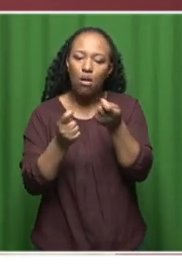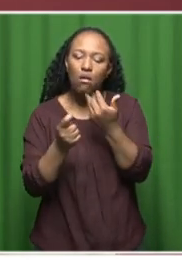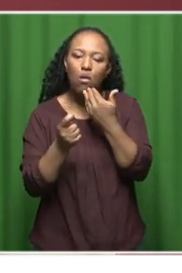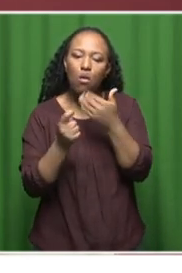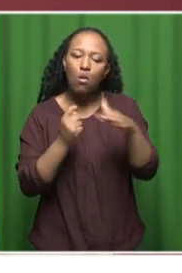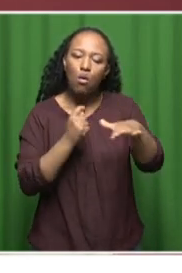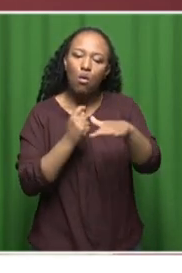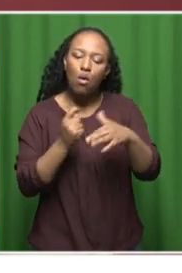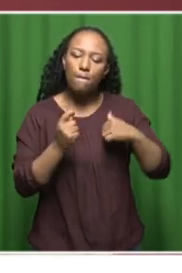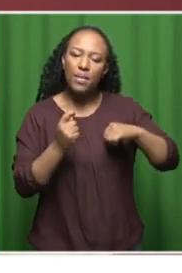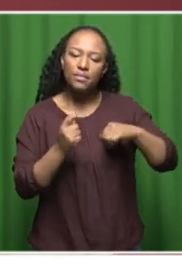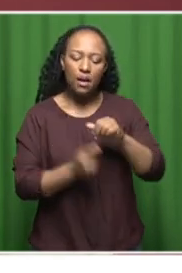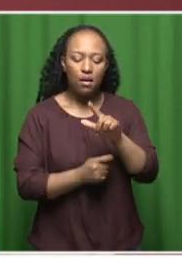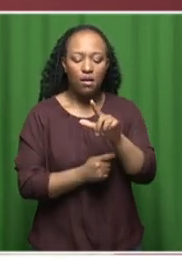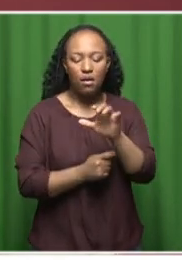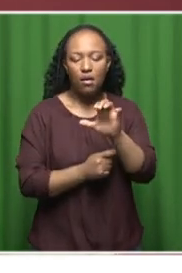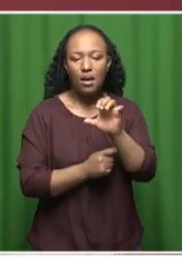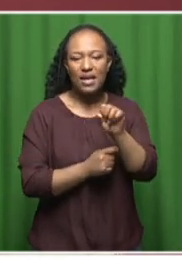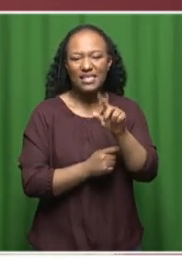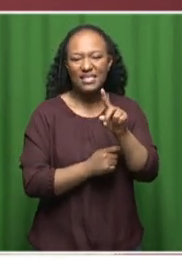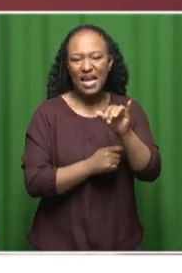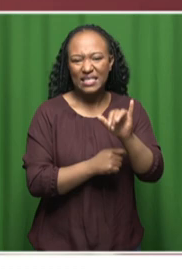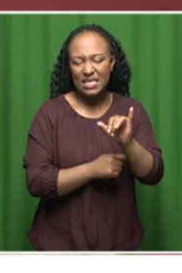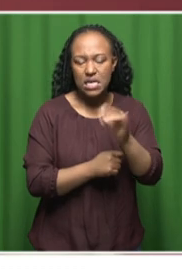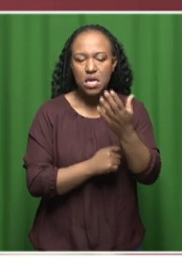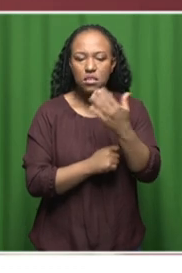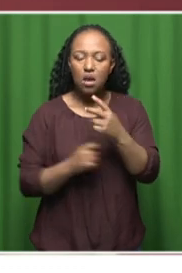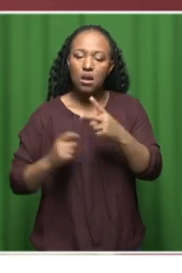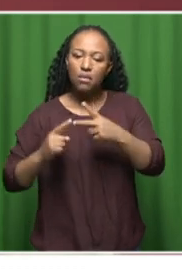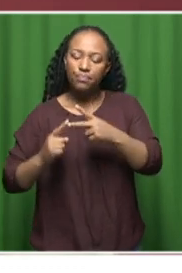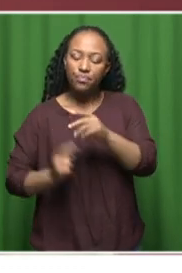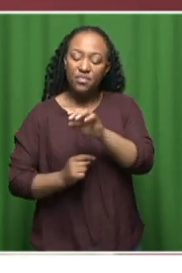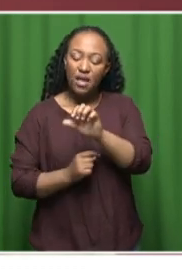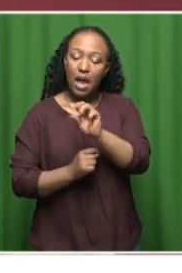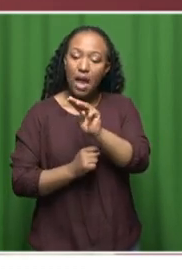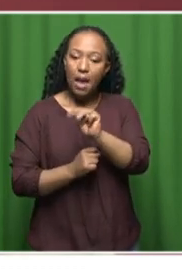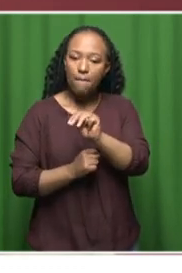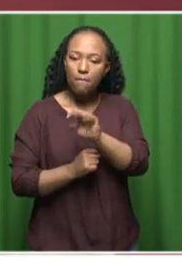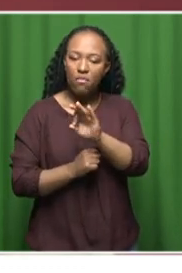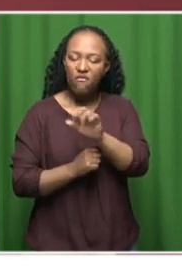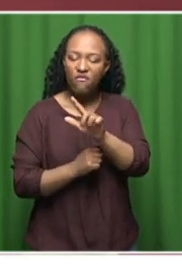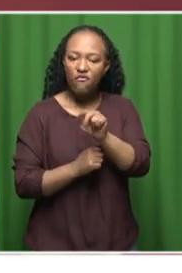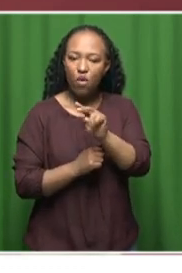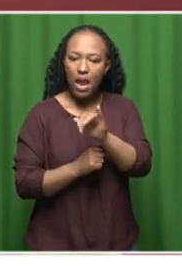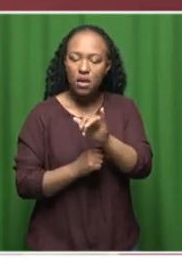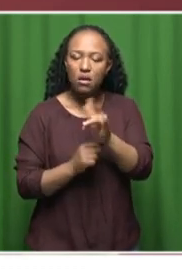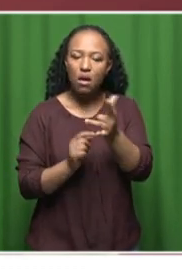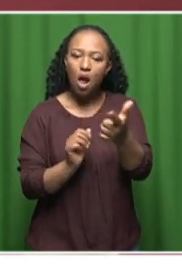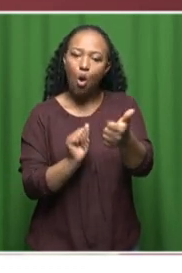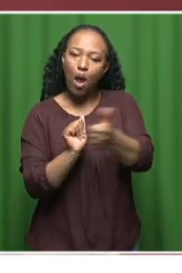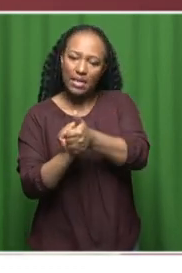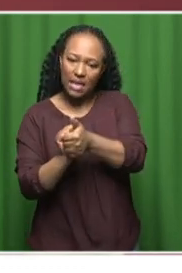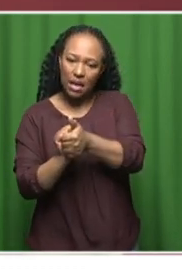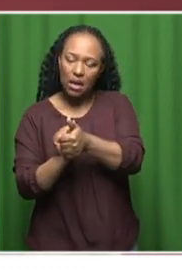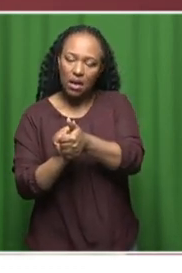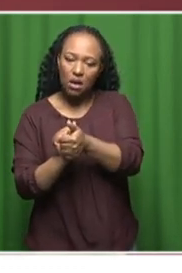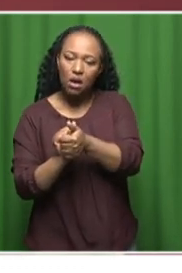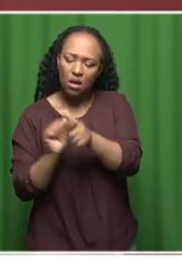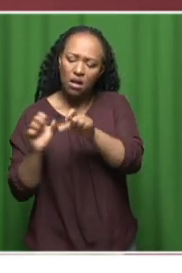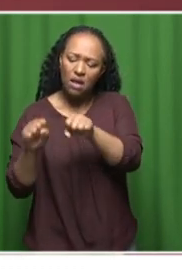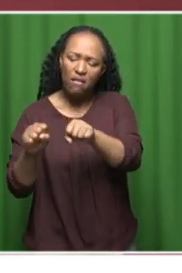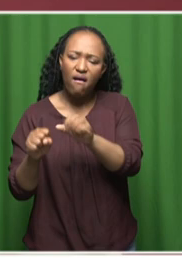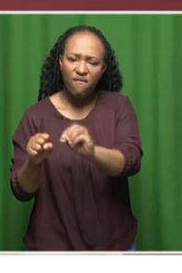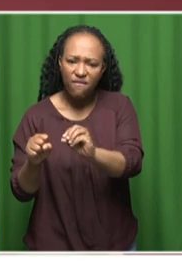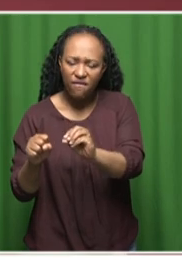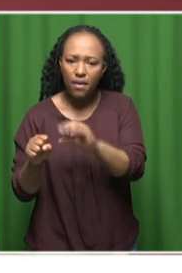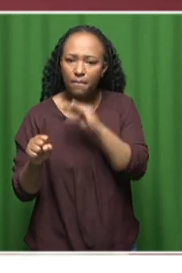in Emfuleni currently by coalition. But these are the two strong domains of ANC. Yeah. Those who are reluctant say ANC